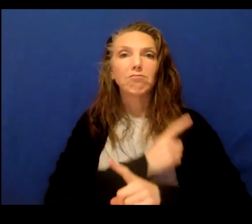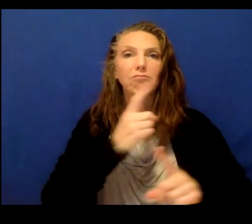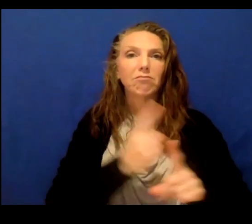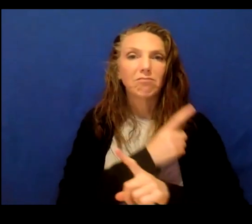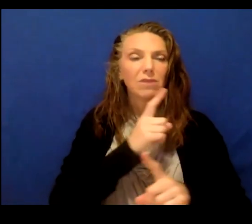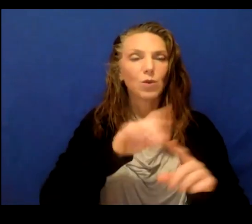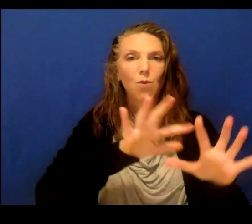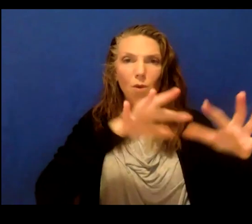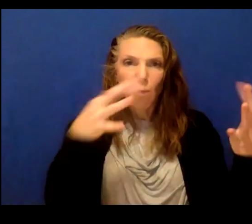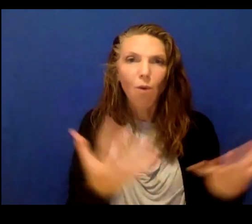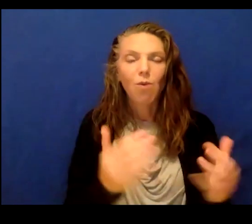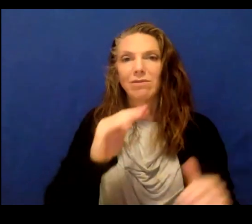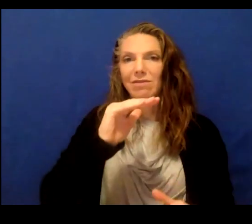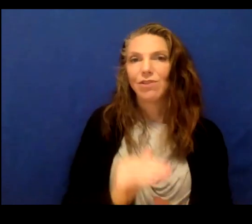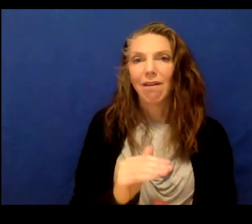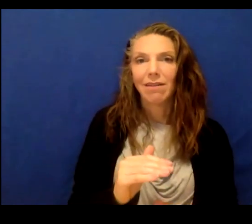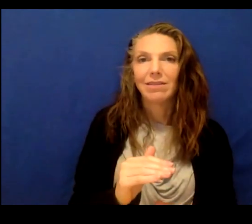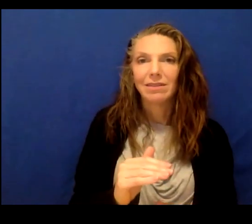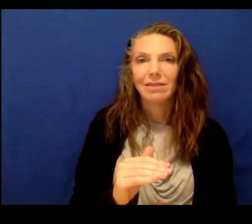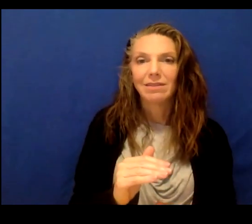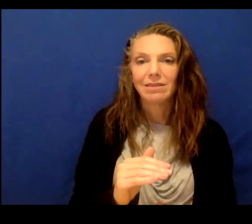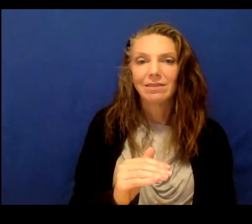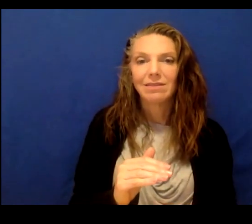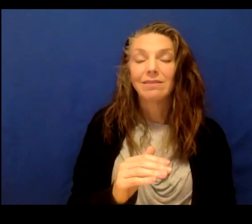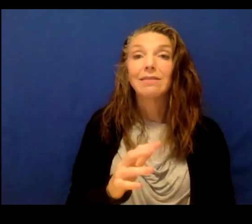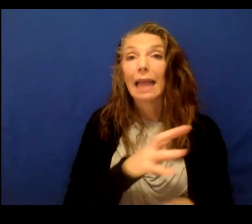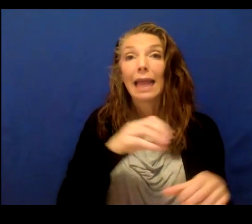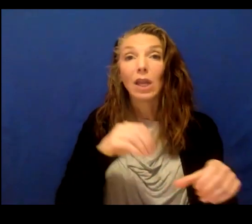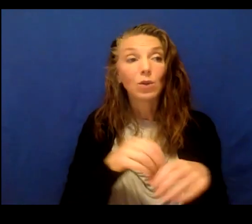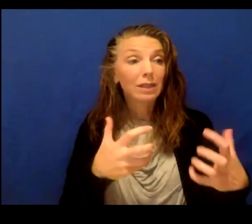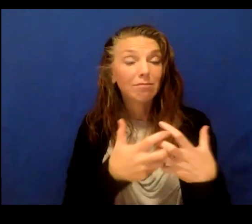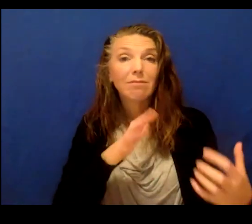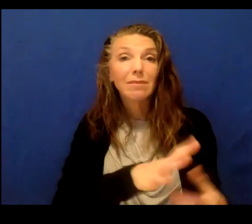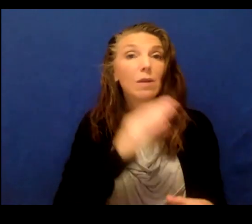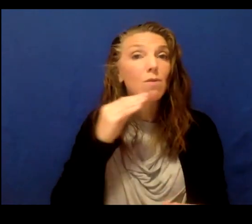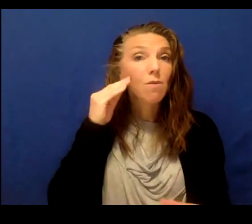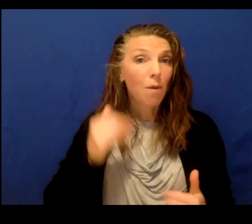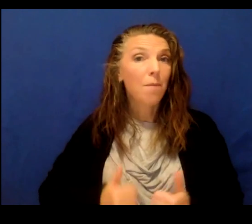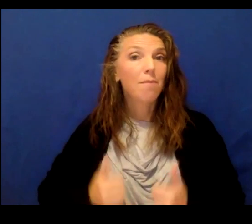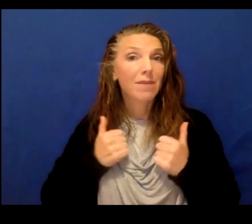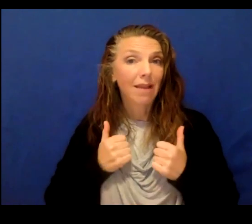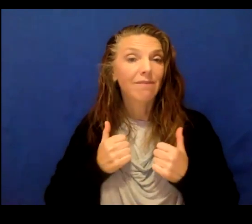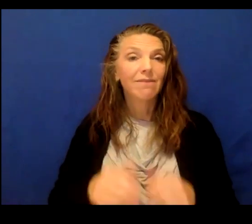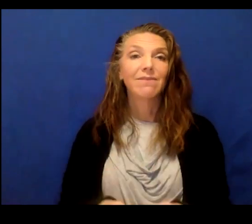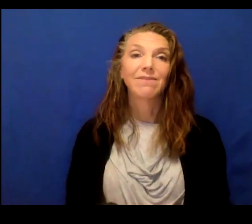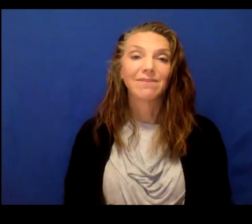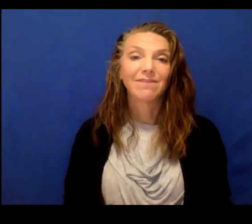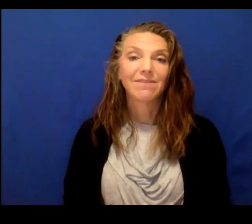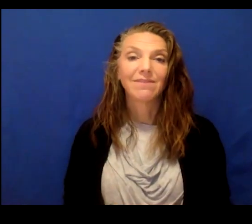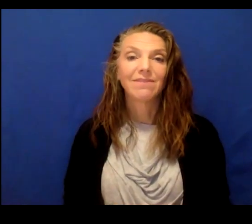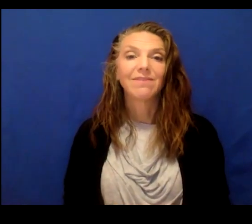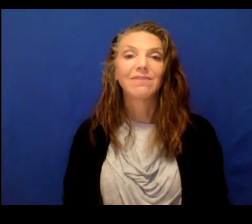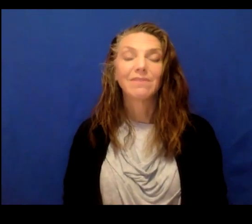selves, including to their home lives within our environments. And predictable